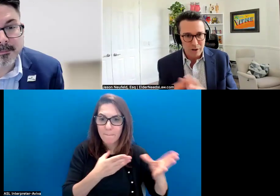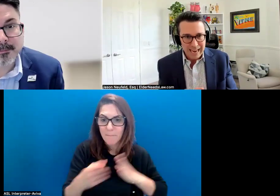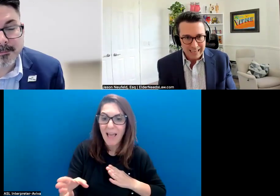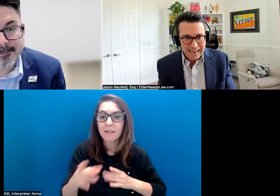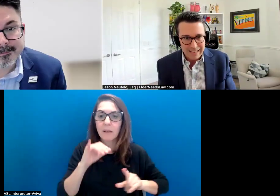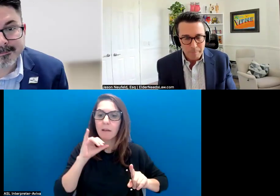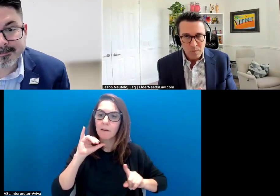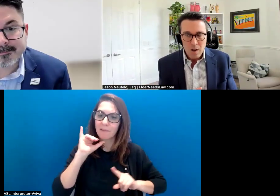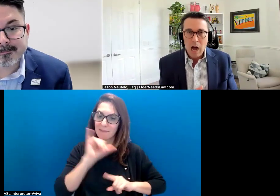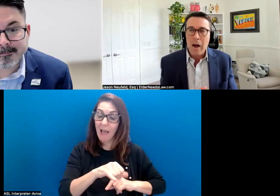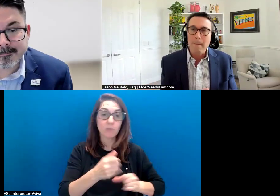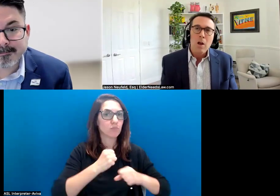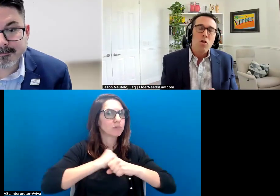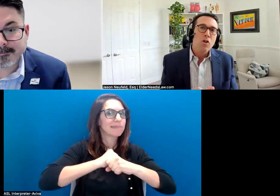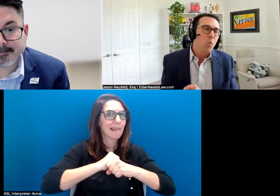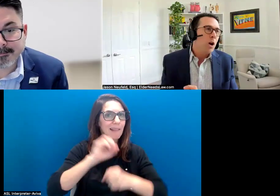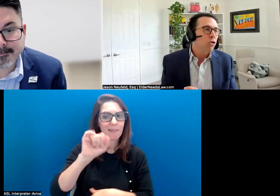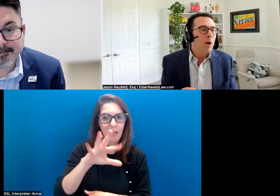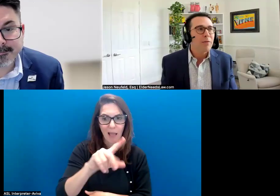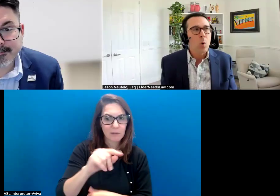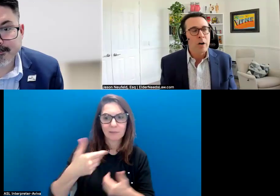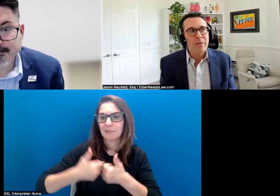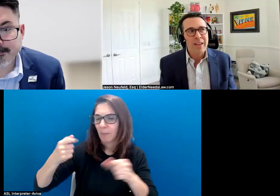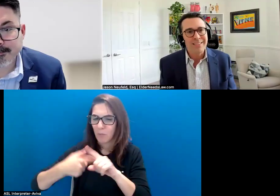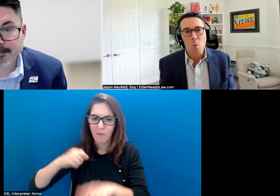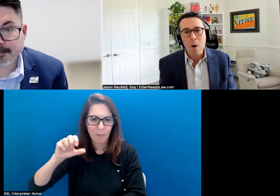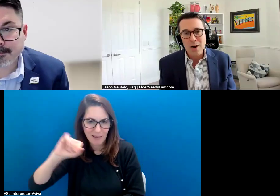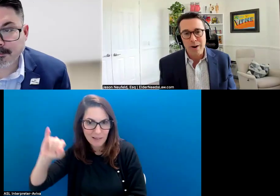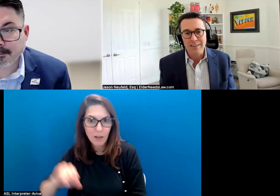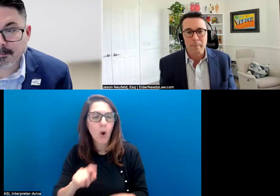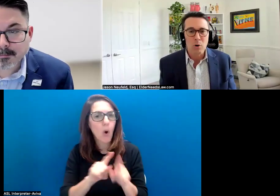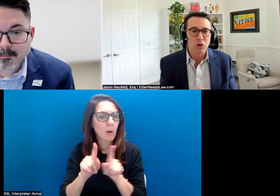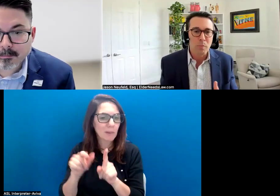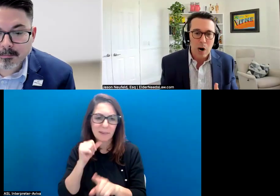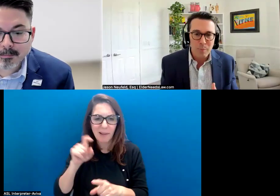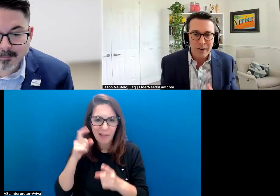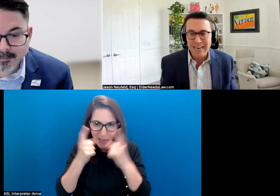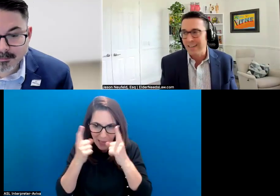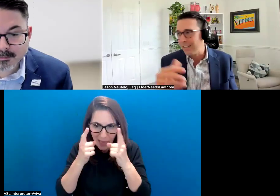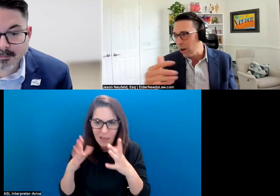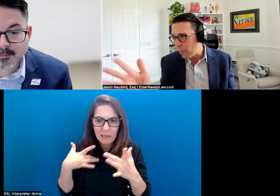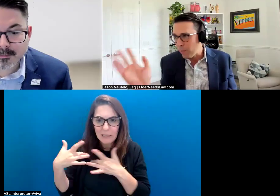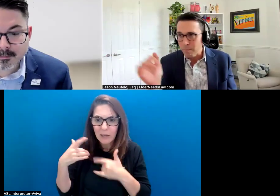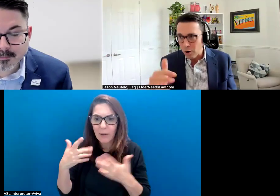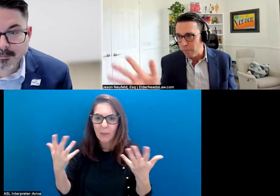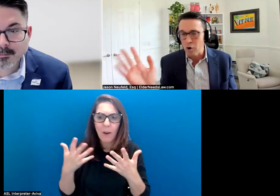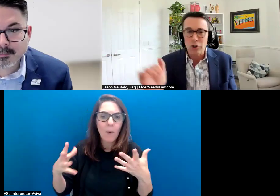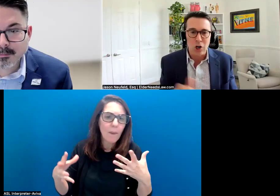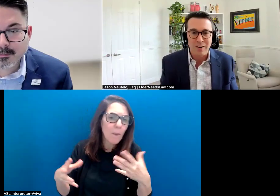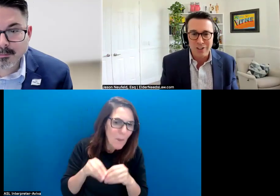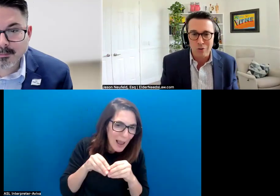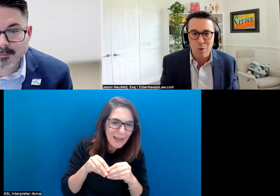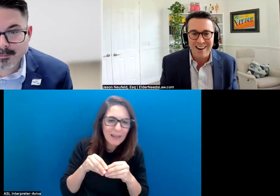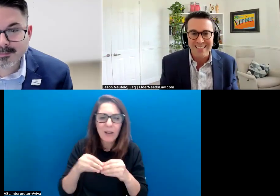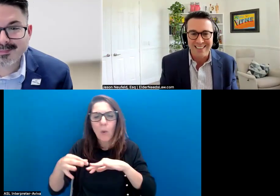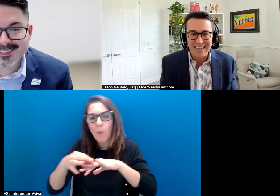is a protected asset. We also don't have to worry about things like wedding rings and personal property and your furniture